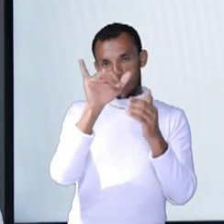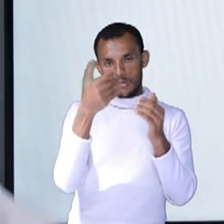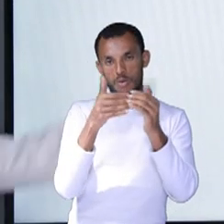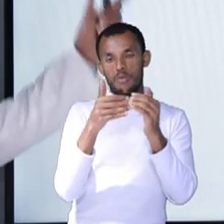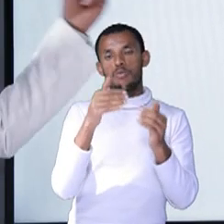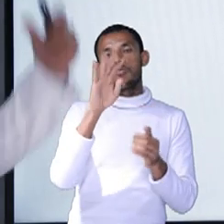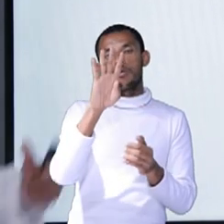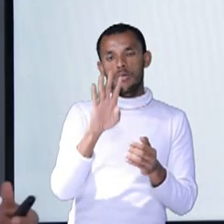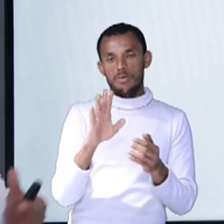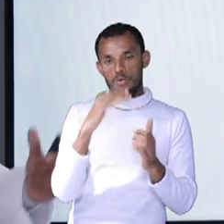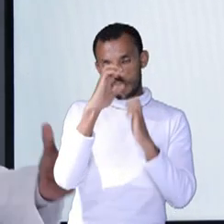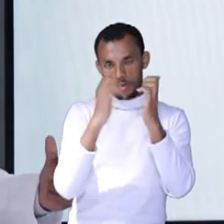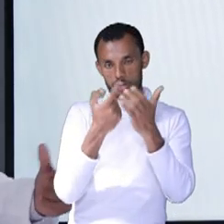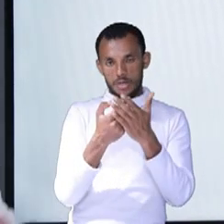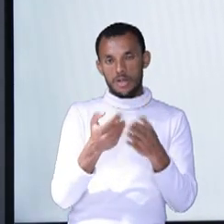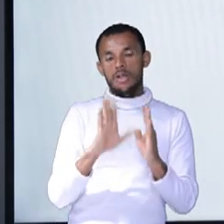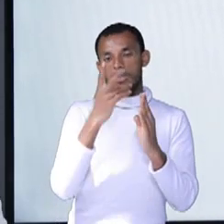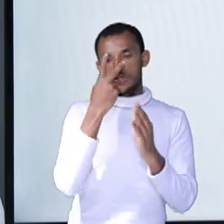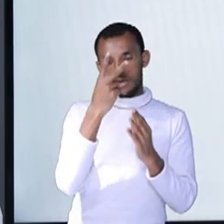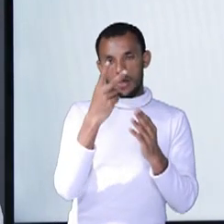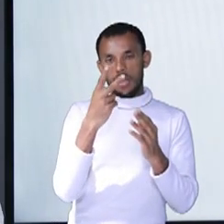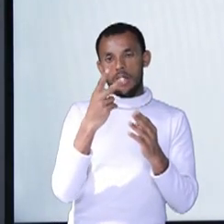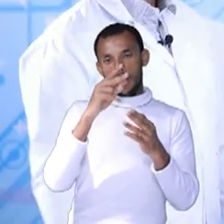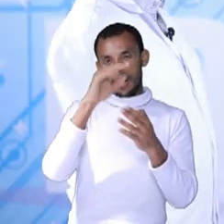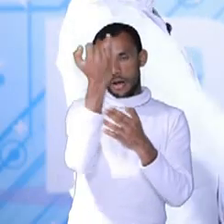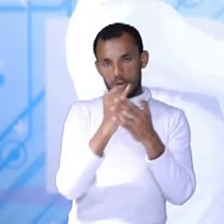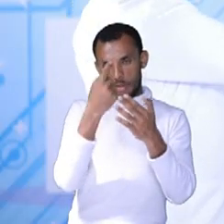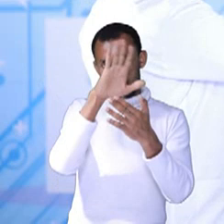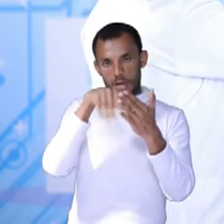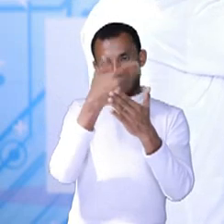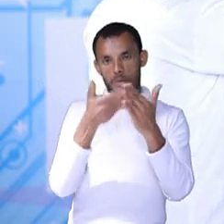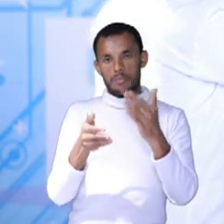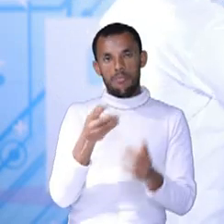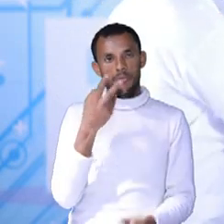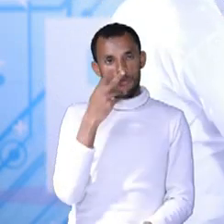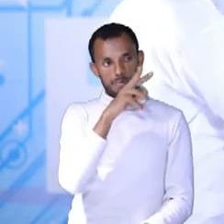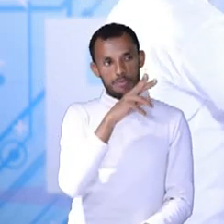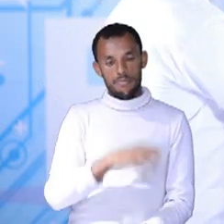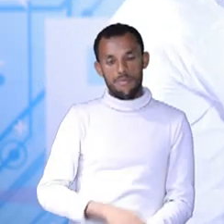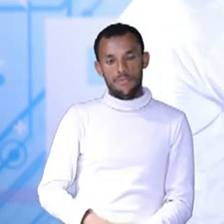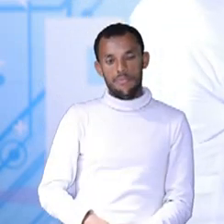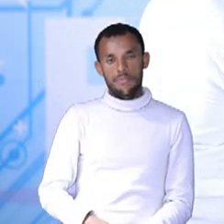So to evaluate this, let's first draw the graph. So